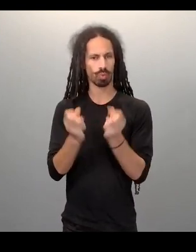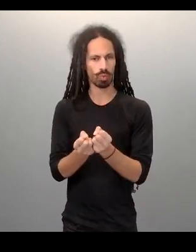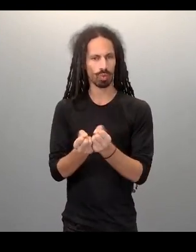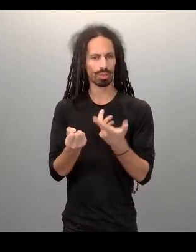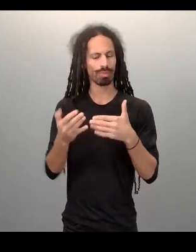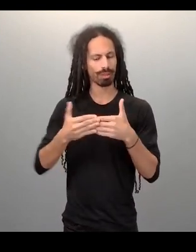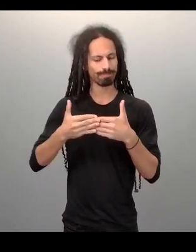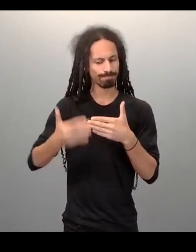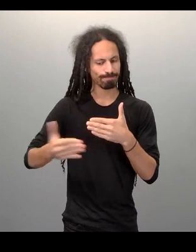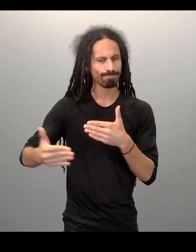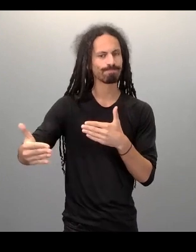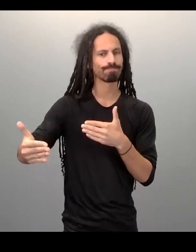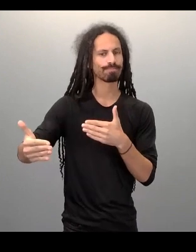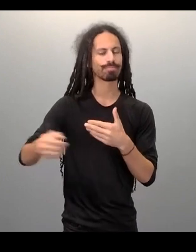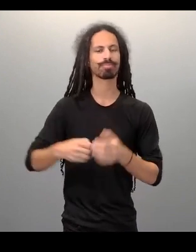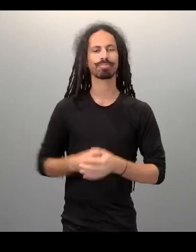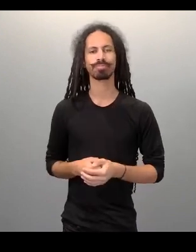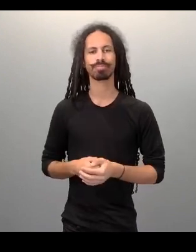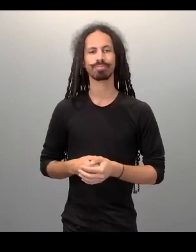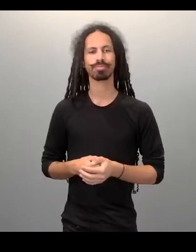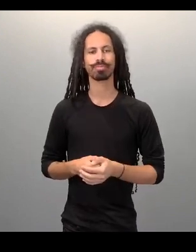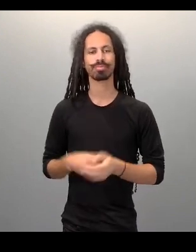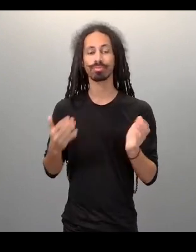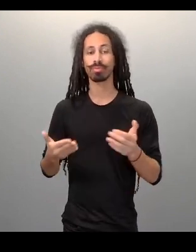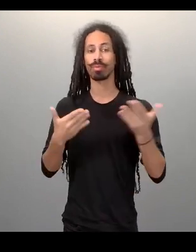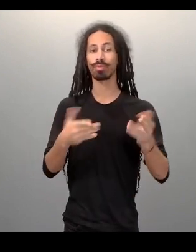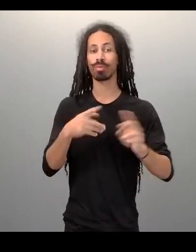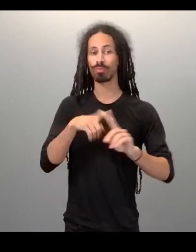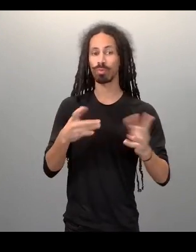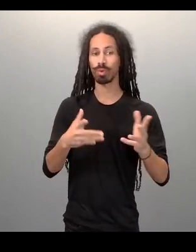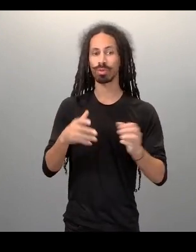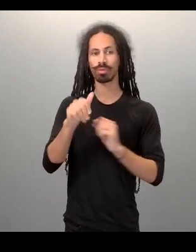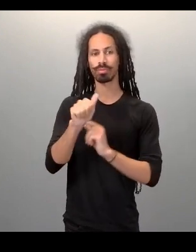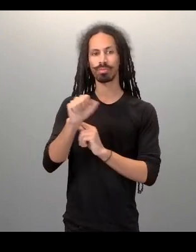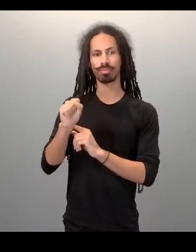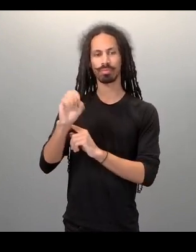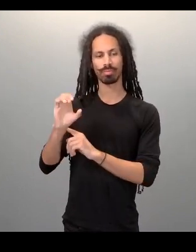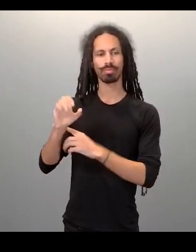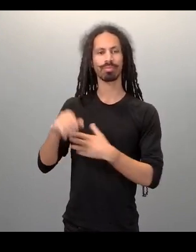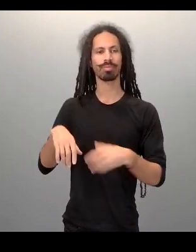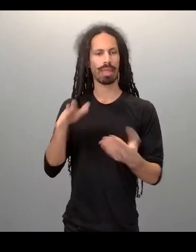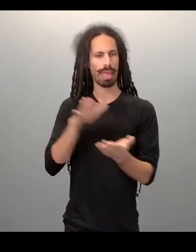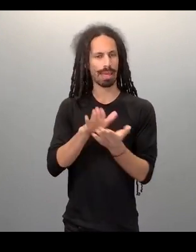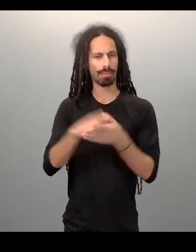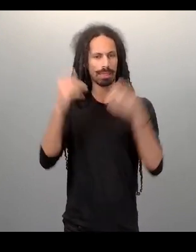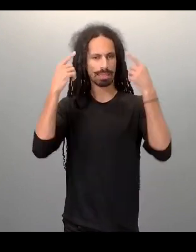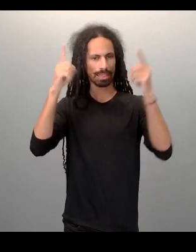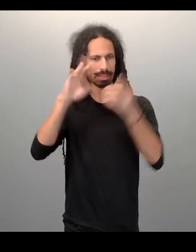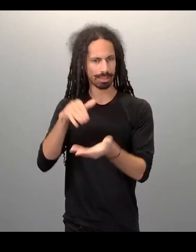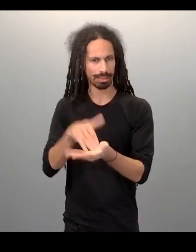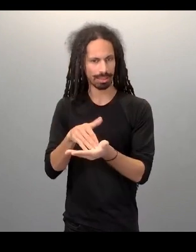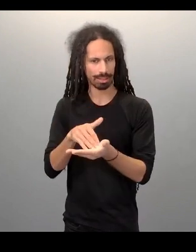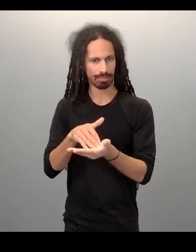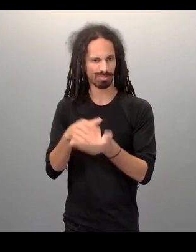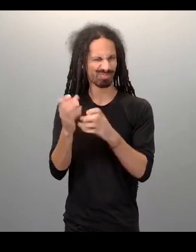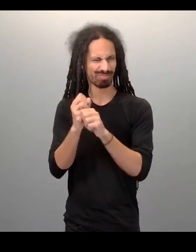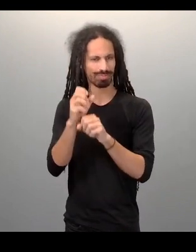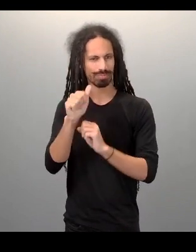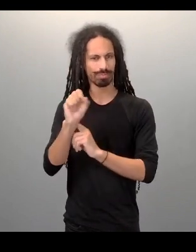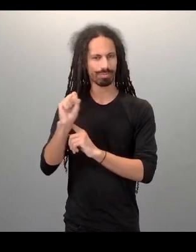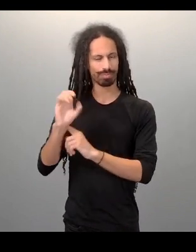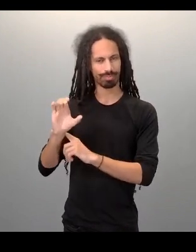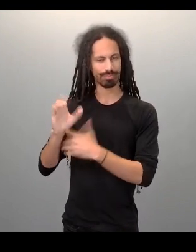series. This is brought to you by the Academic Success Center. Let's begin off in a good way.